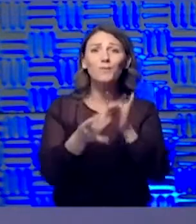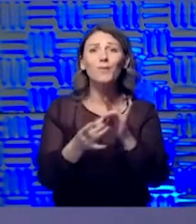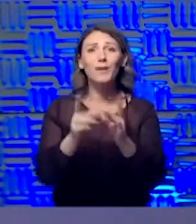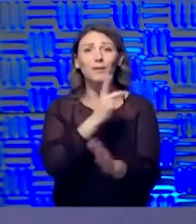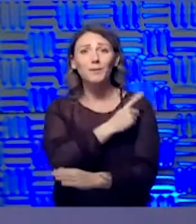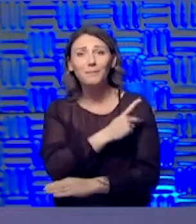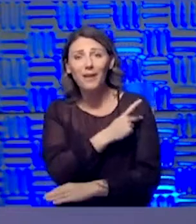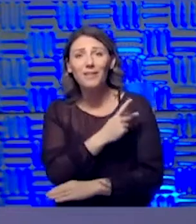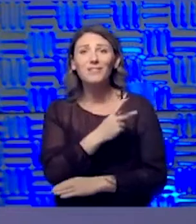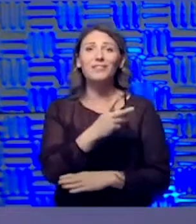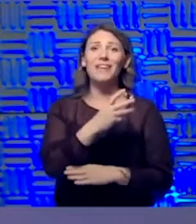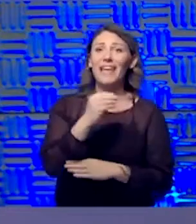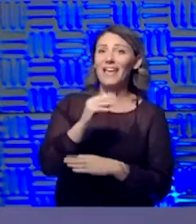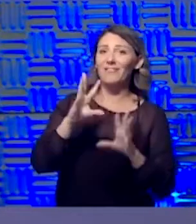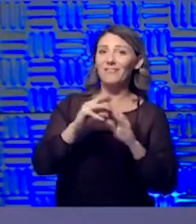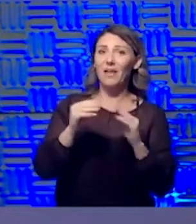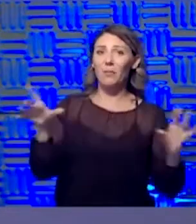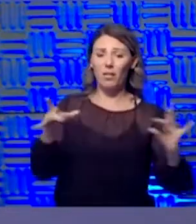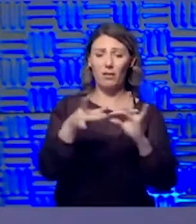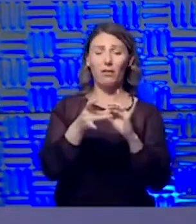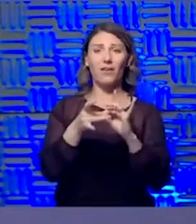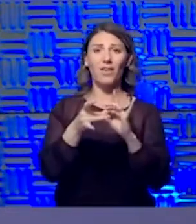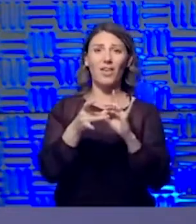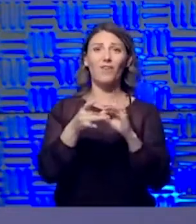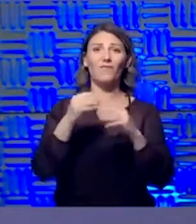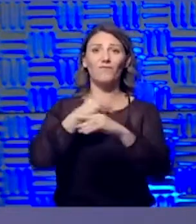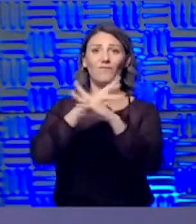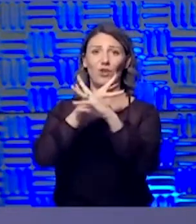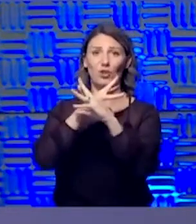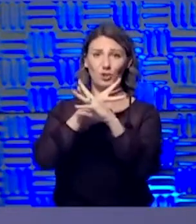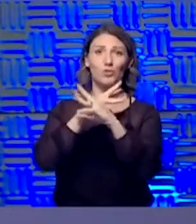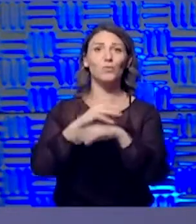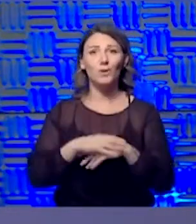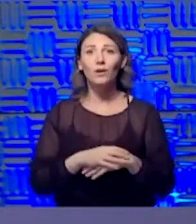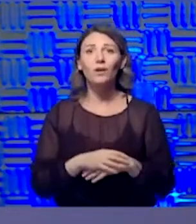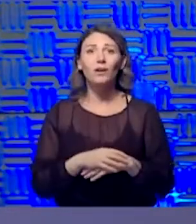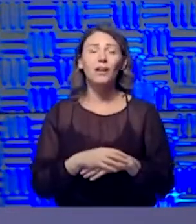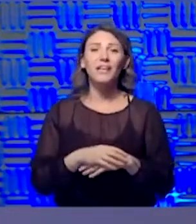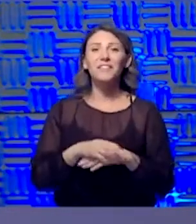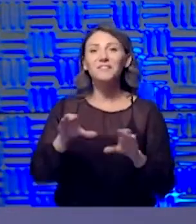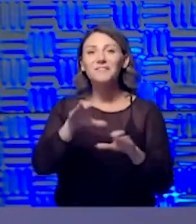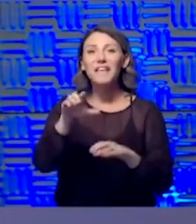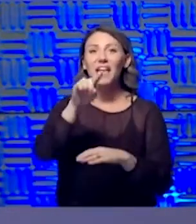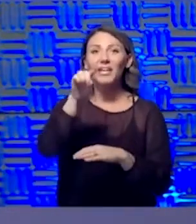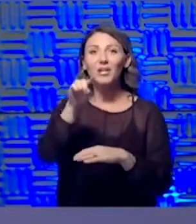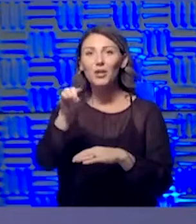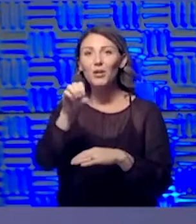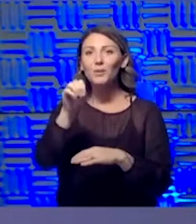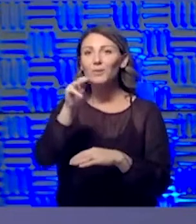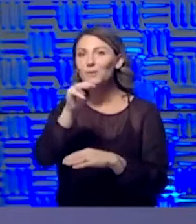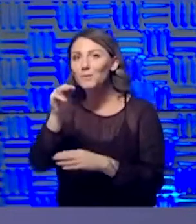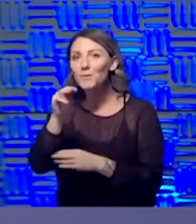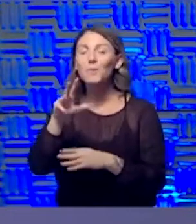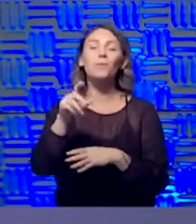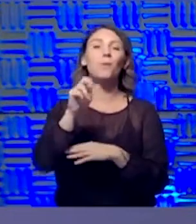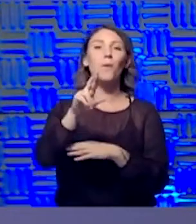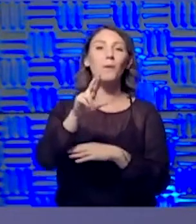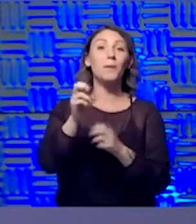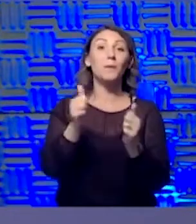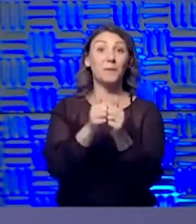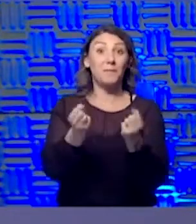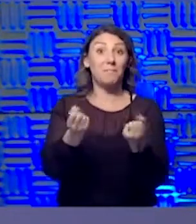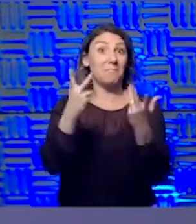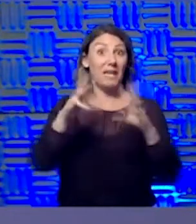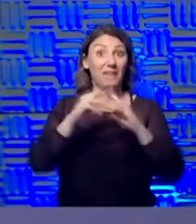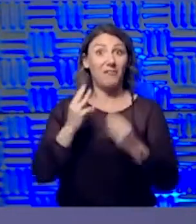patients and families virtually. They've done it, they've done Zoom calls with multiple family members so that